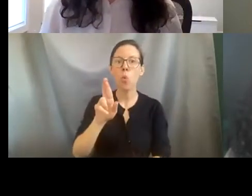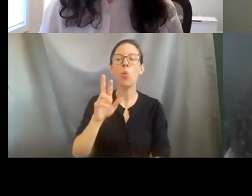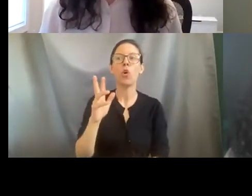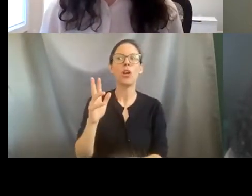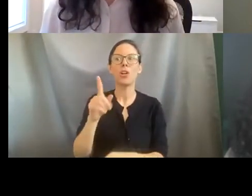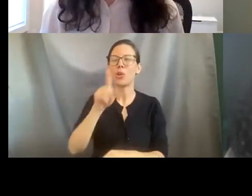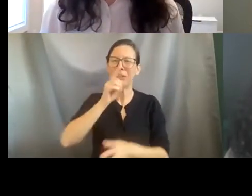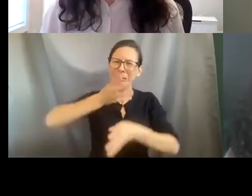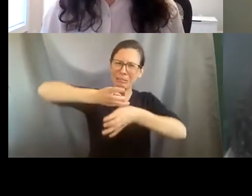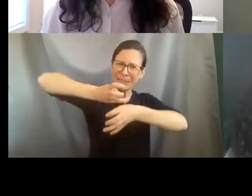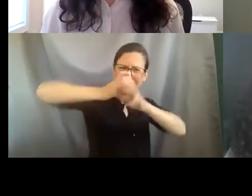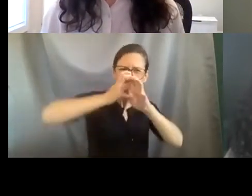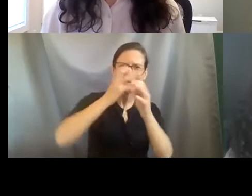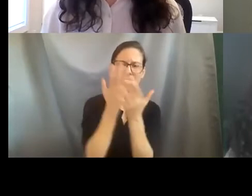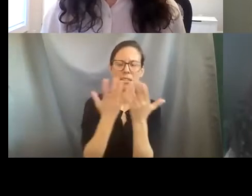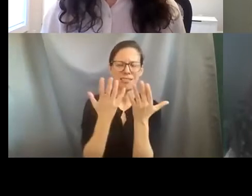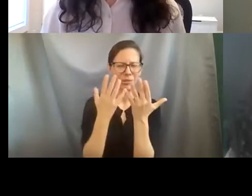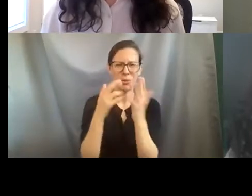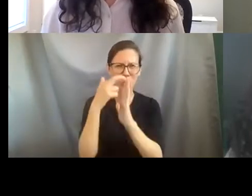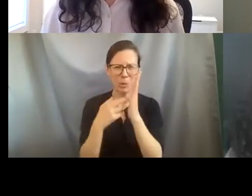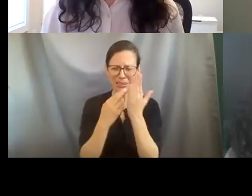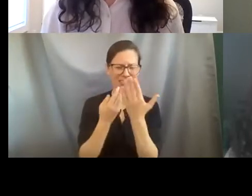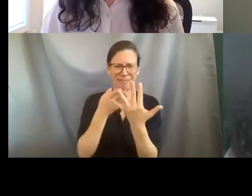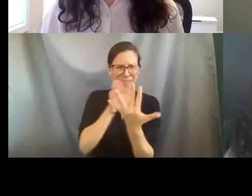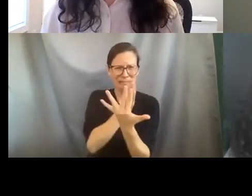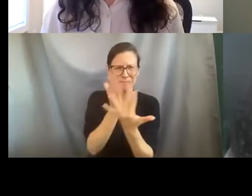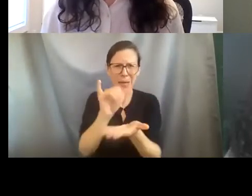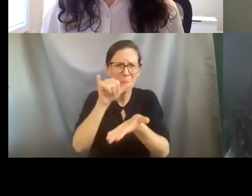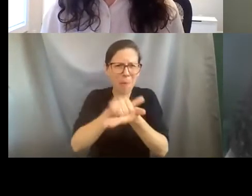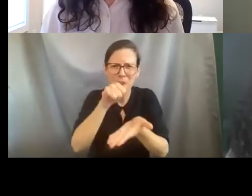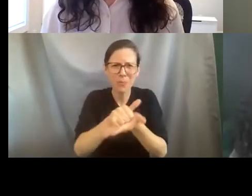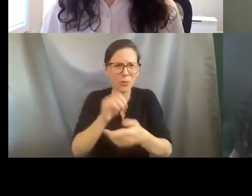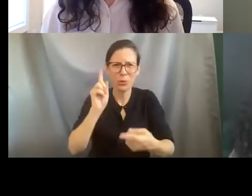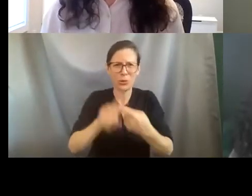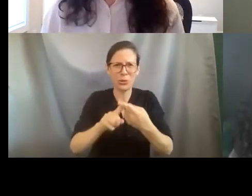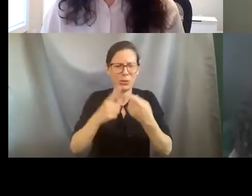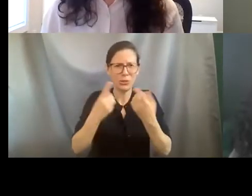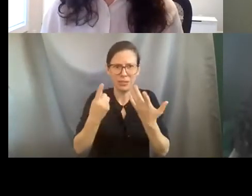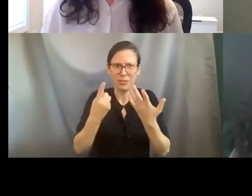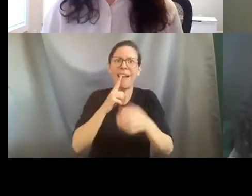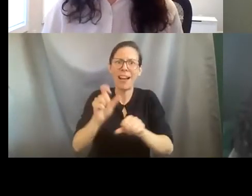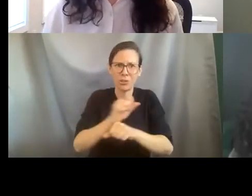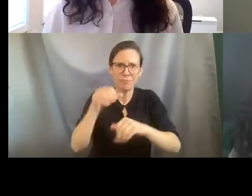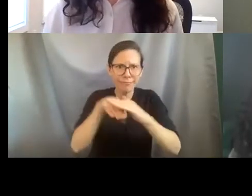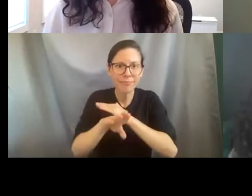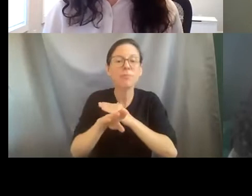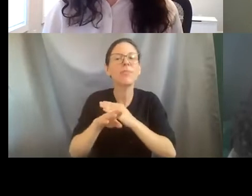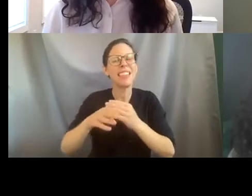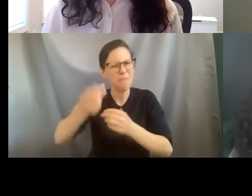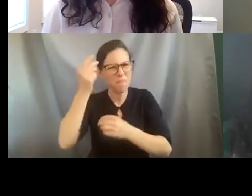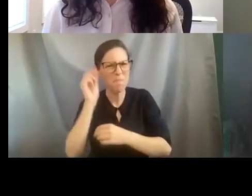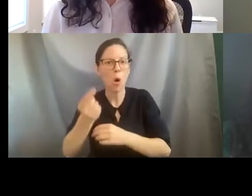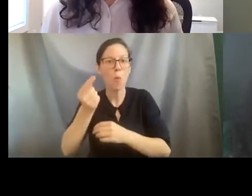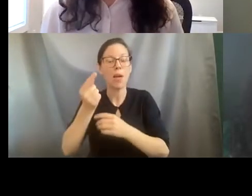impossible to receive care almost immediately upon the Dobbs decision being announced. 34